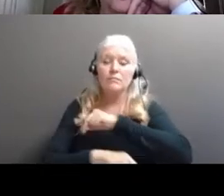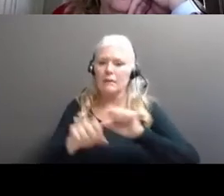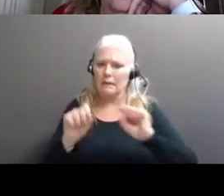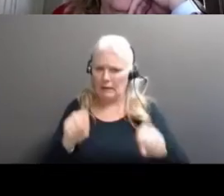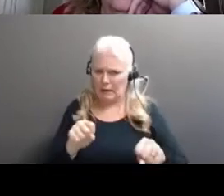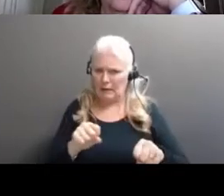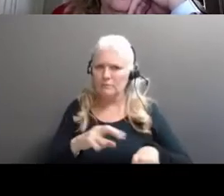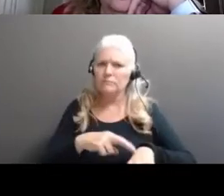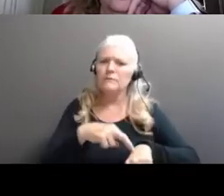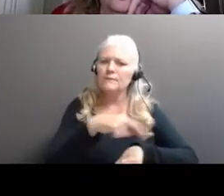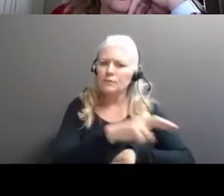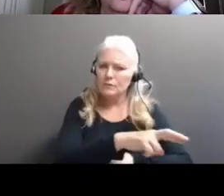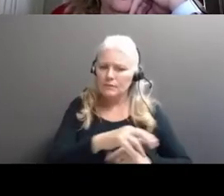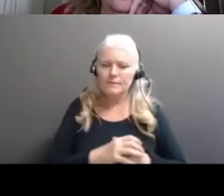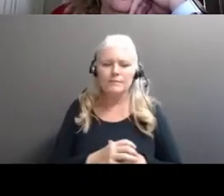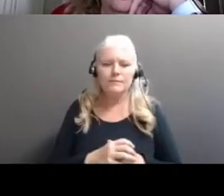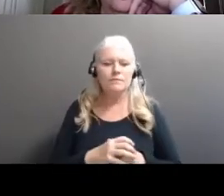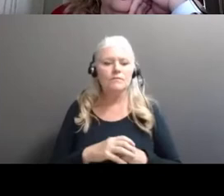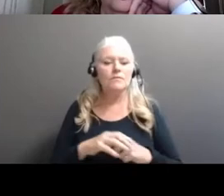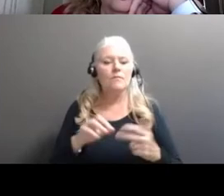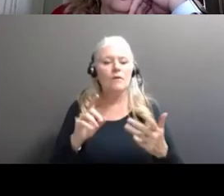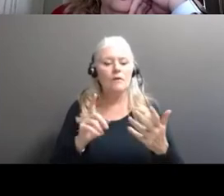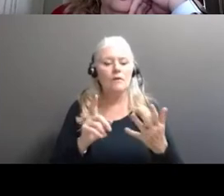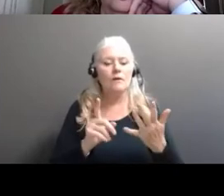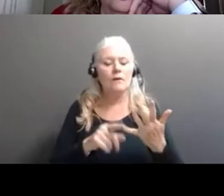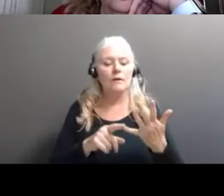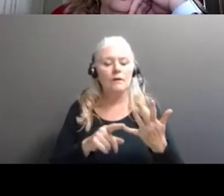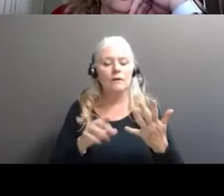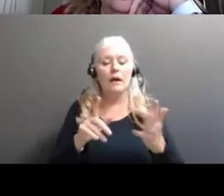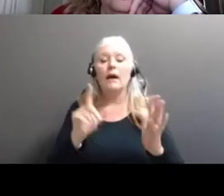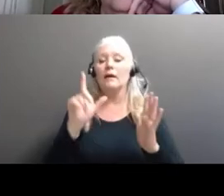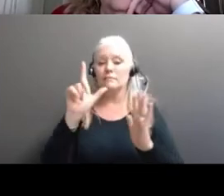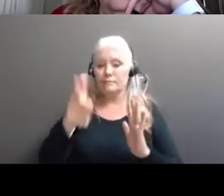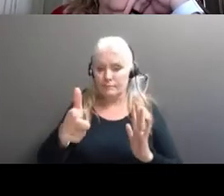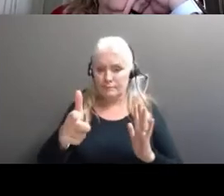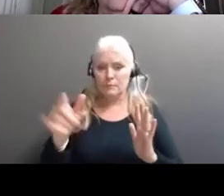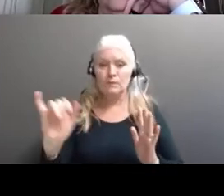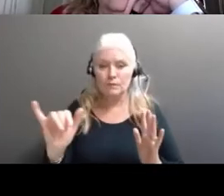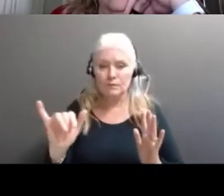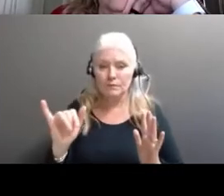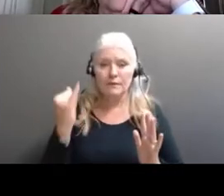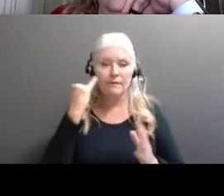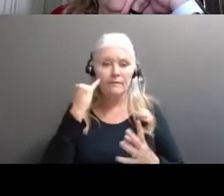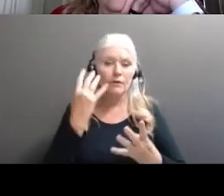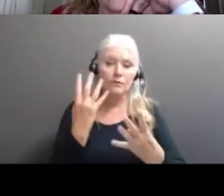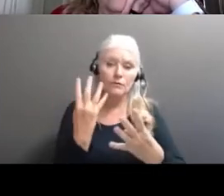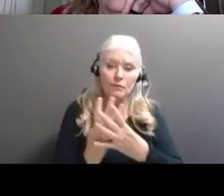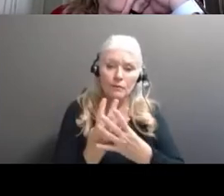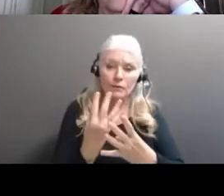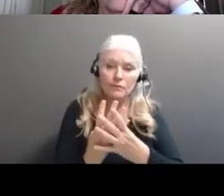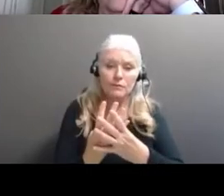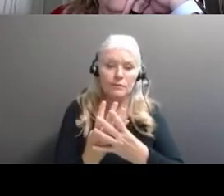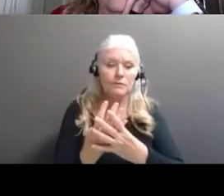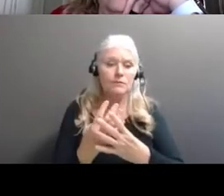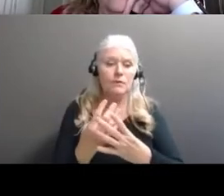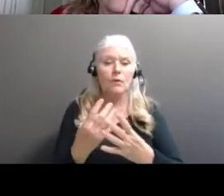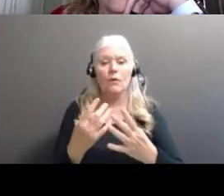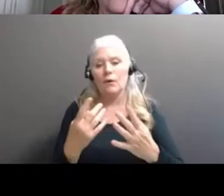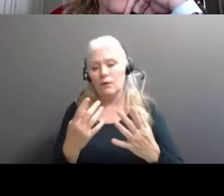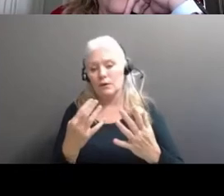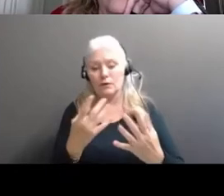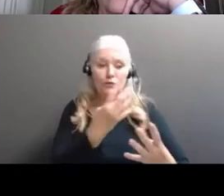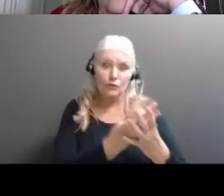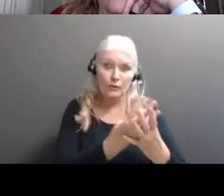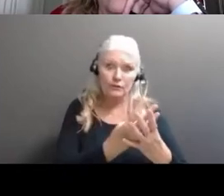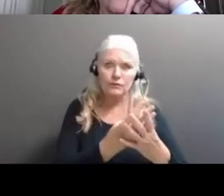sentencing process. And they can also be referred at later stages through corrections or alongside the criminal justice system